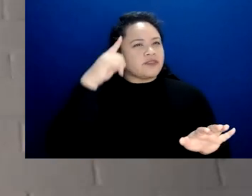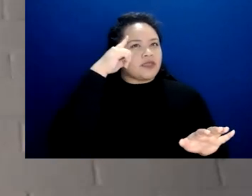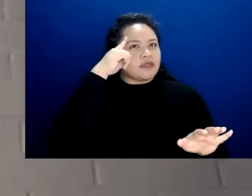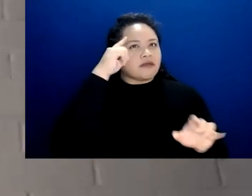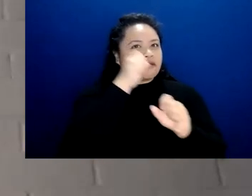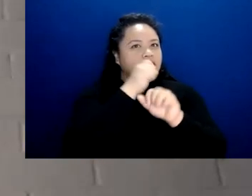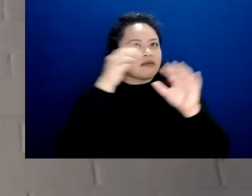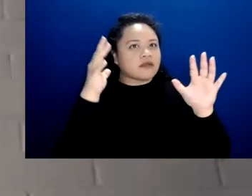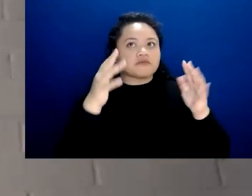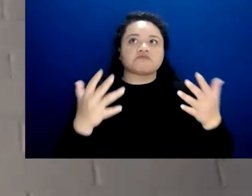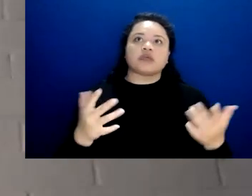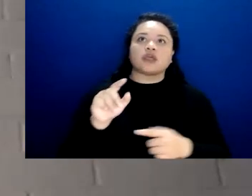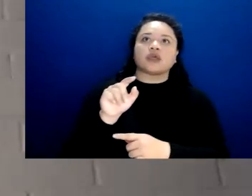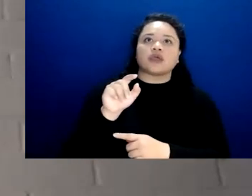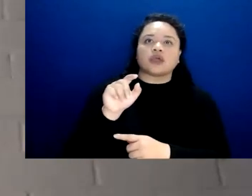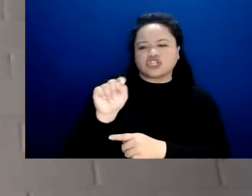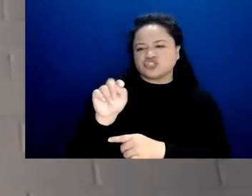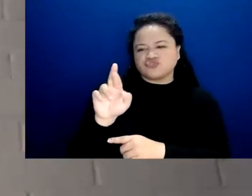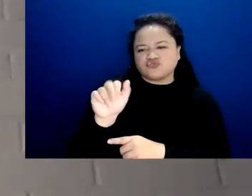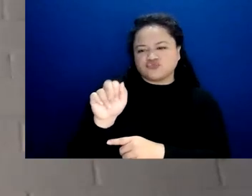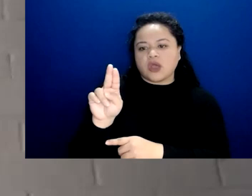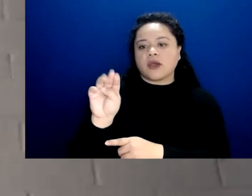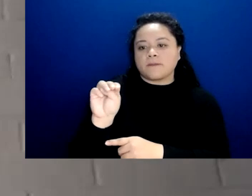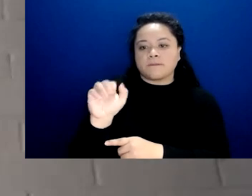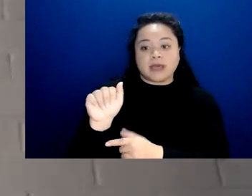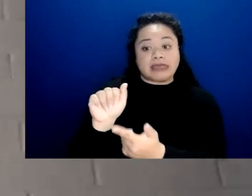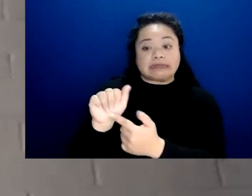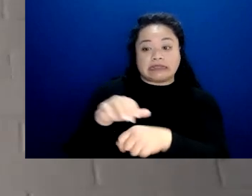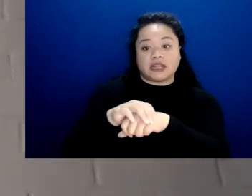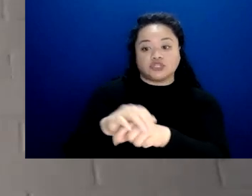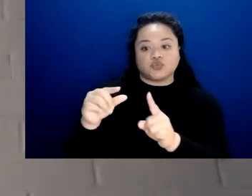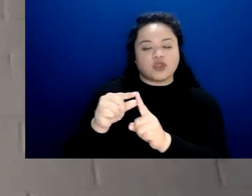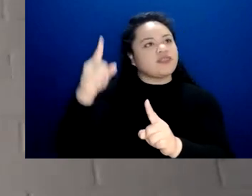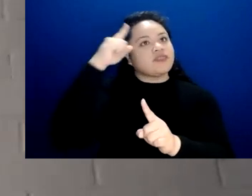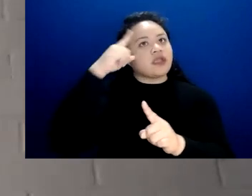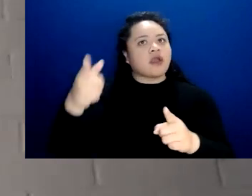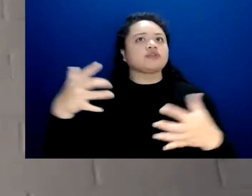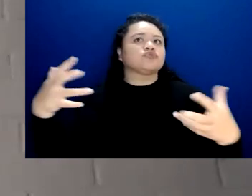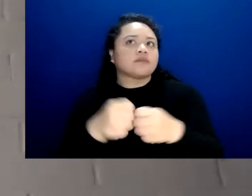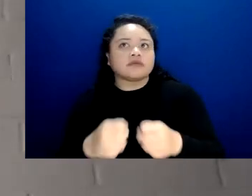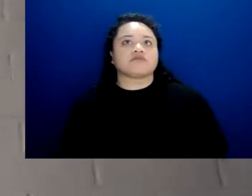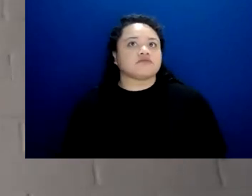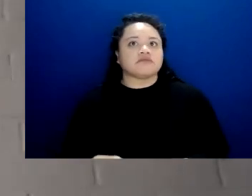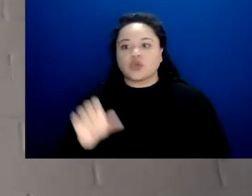of car accident or something along the lines of that. They have no association with the fact that,